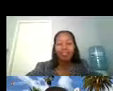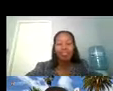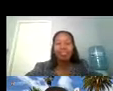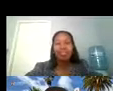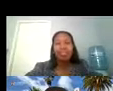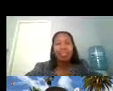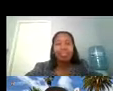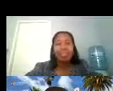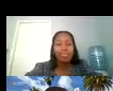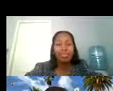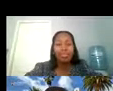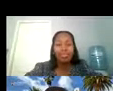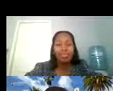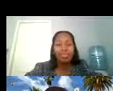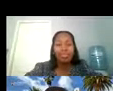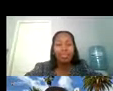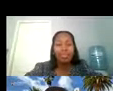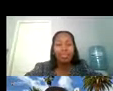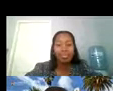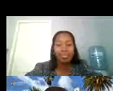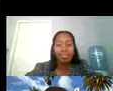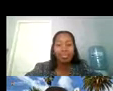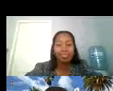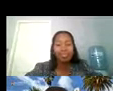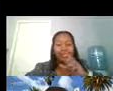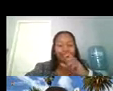How many degree programs does San Diego State have?